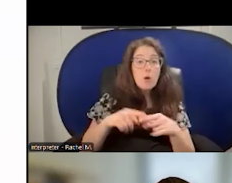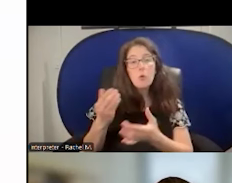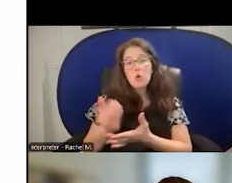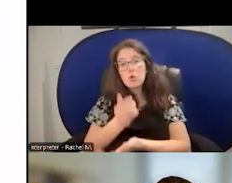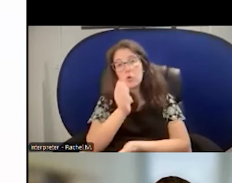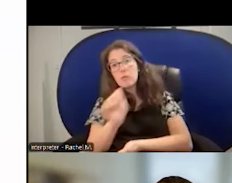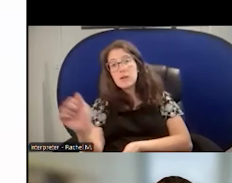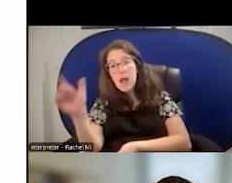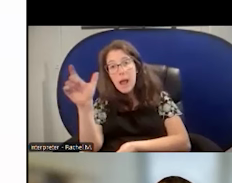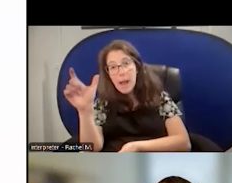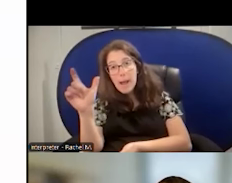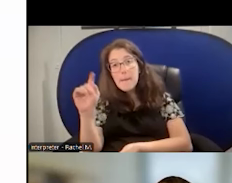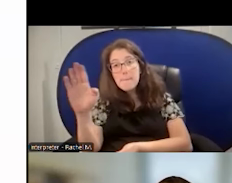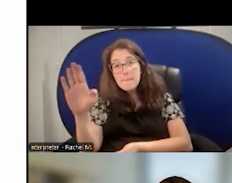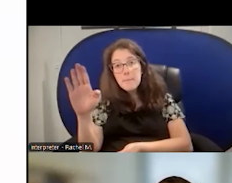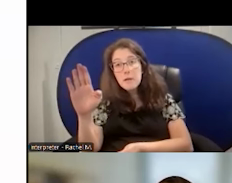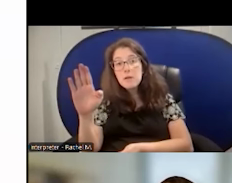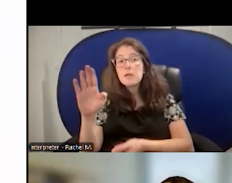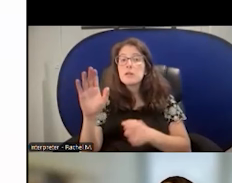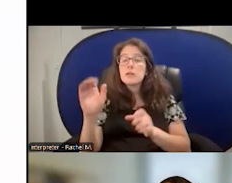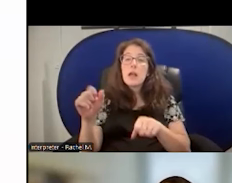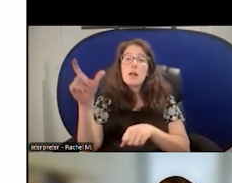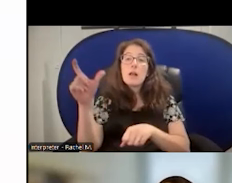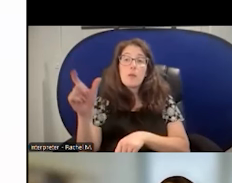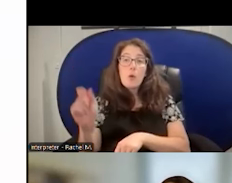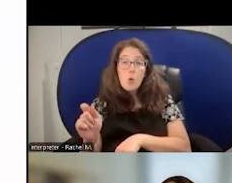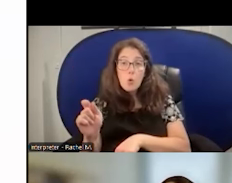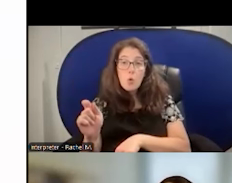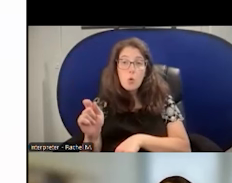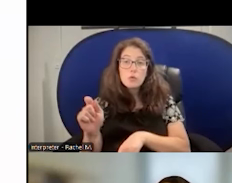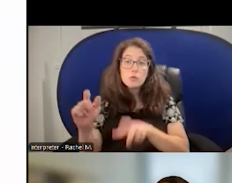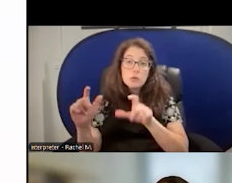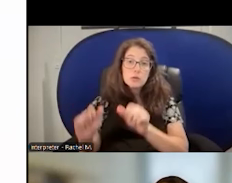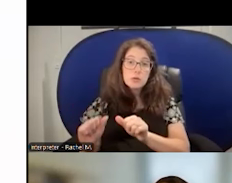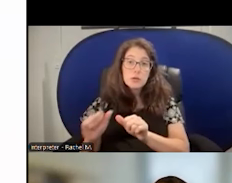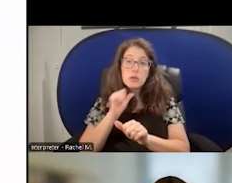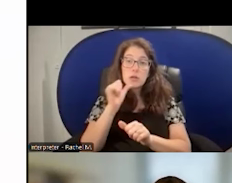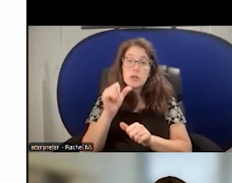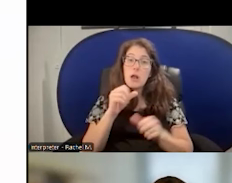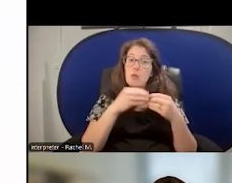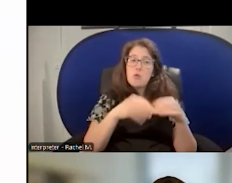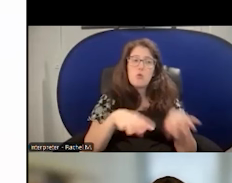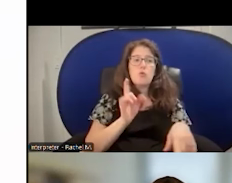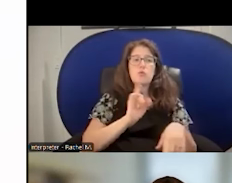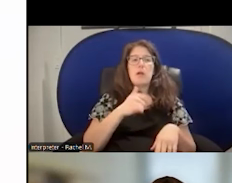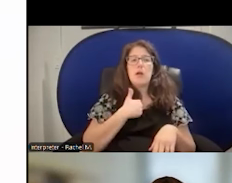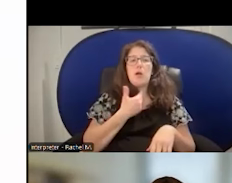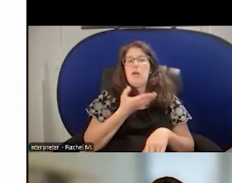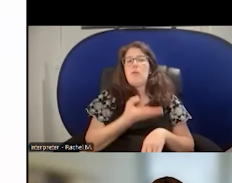user to be able to close the new tab, and then they don't lose their place within the course.